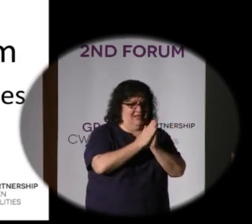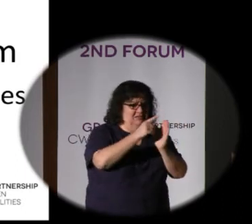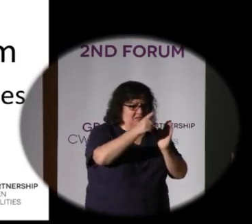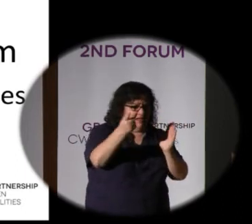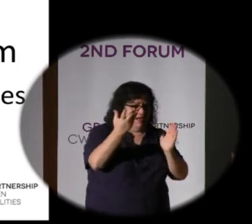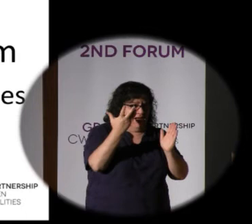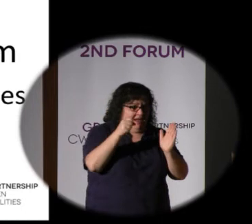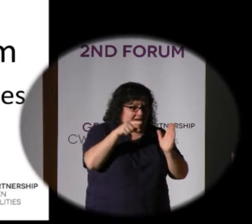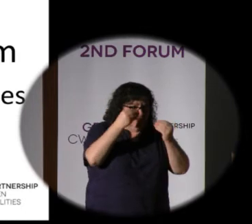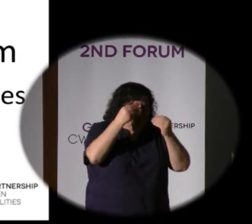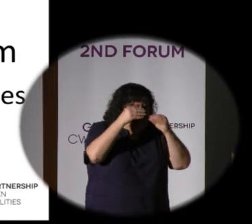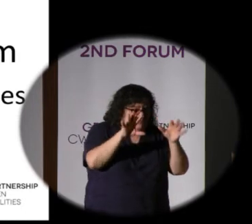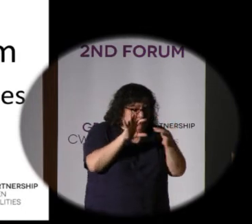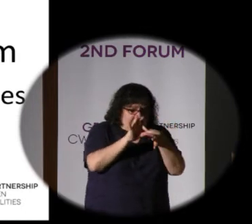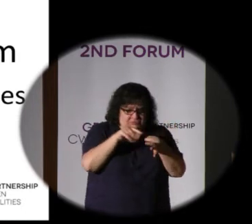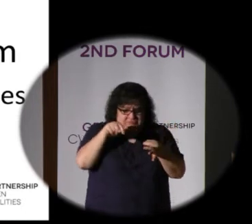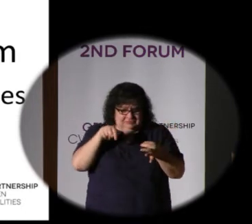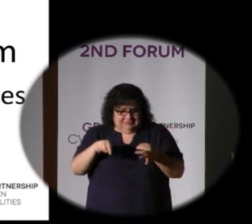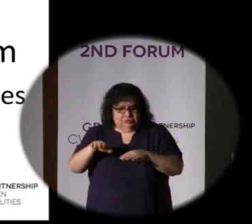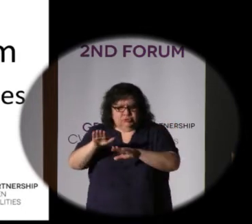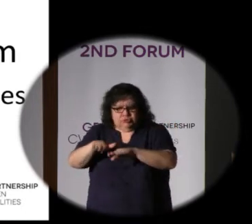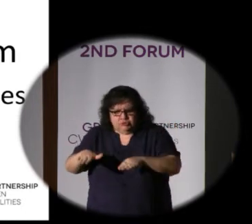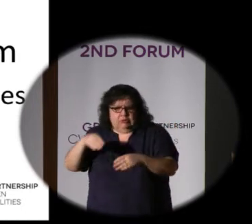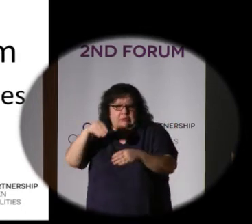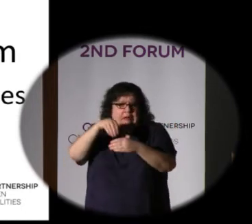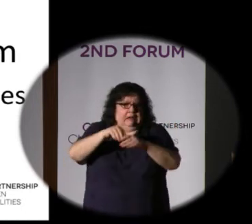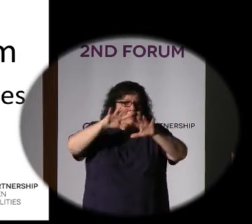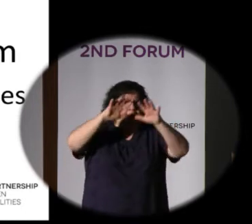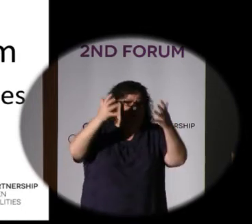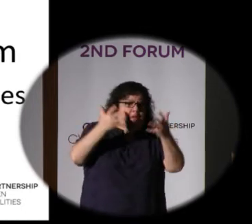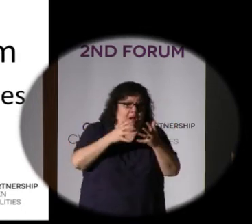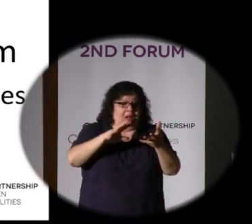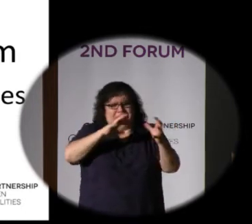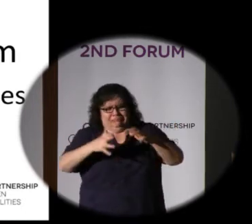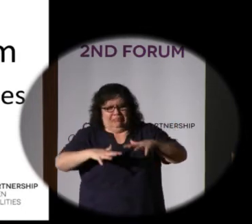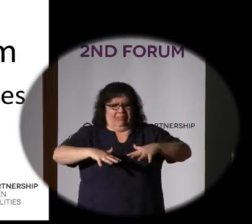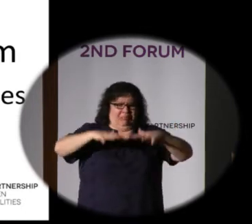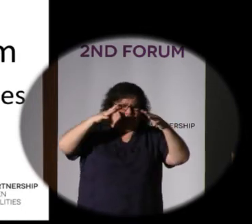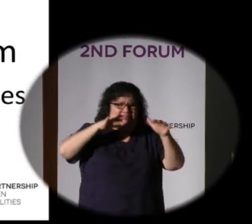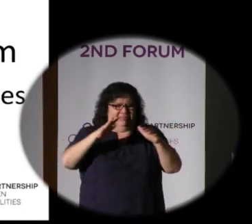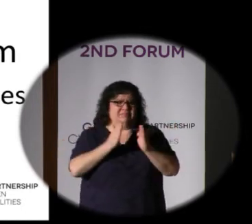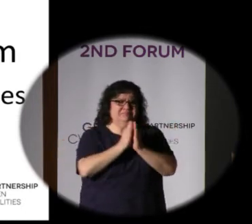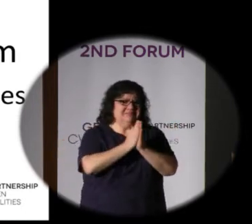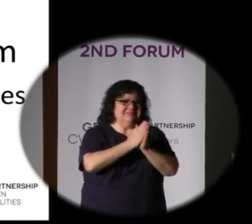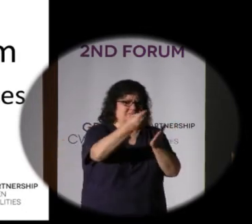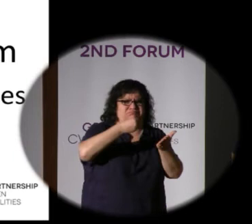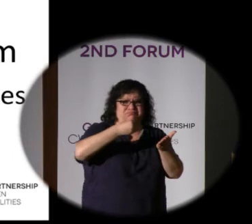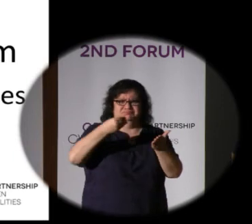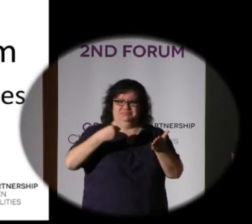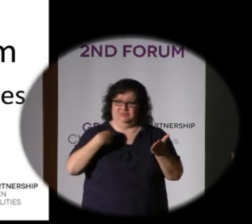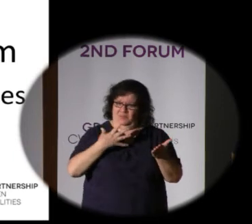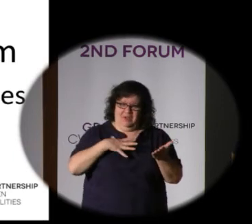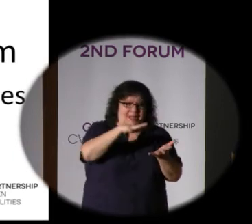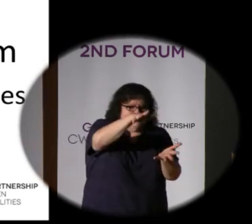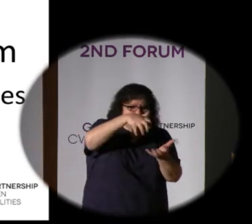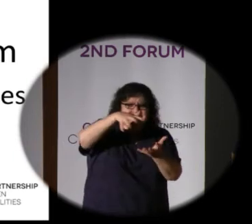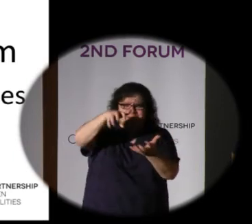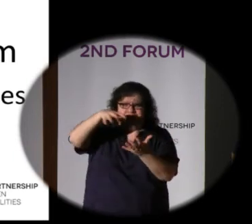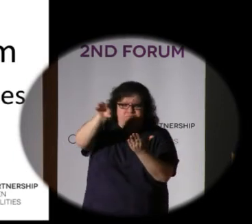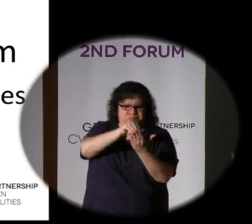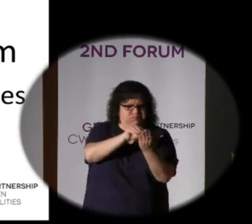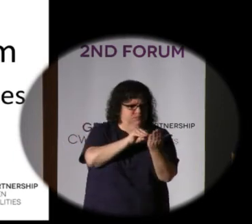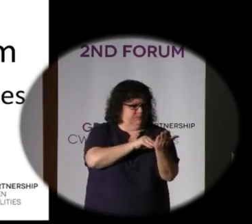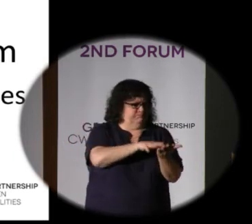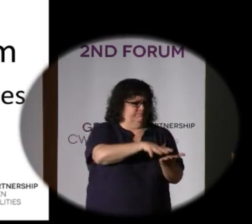so we can really build up that documentation library, if I can say so. But for the moment, because we don't have